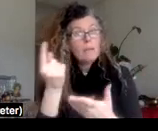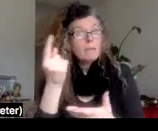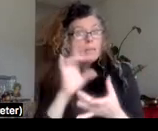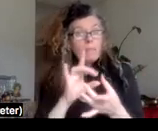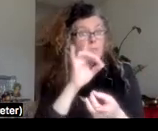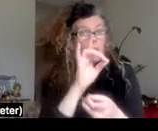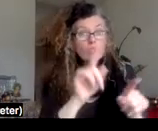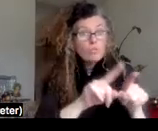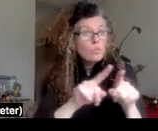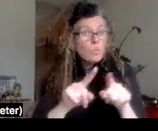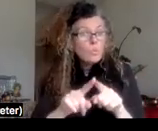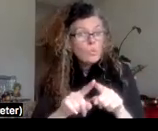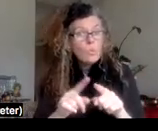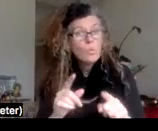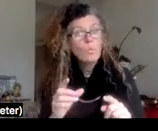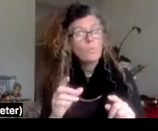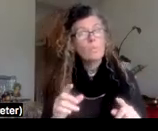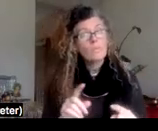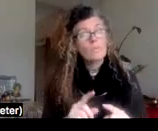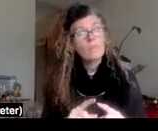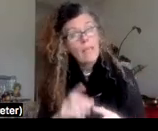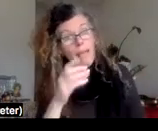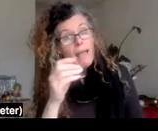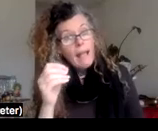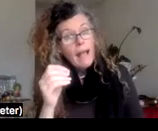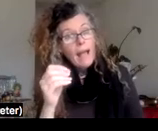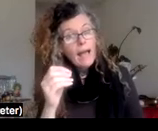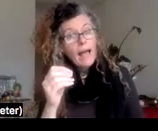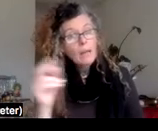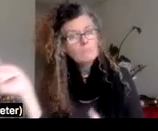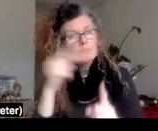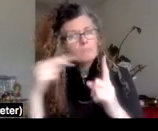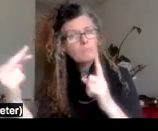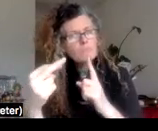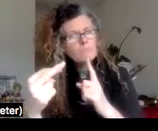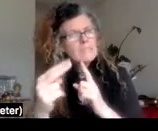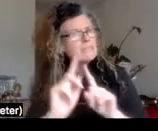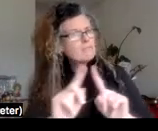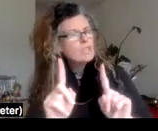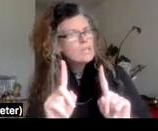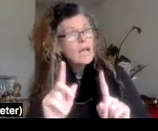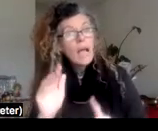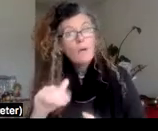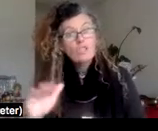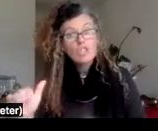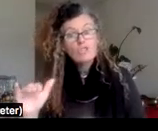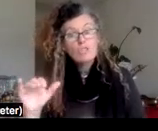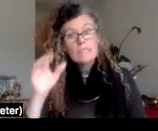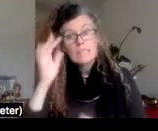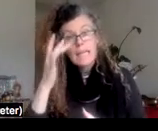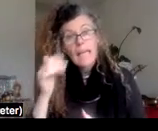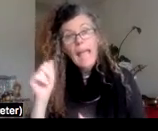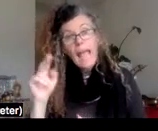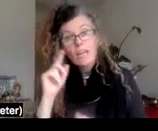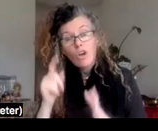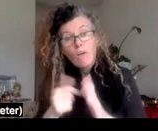too. And looking at this differently, when the children get sick, Anna noticed every time one of her children gets a